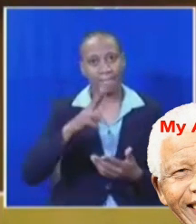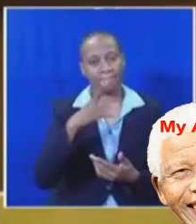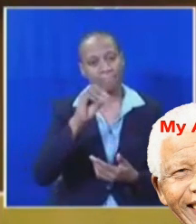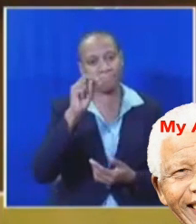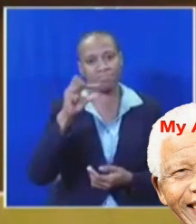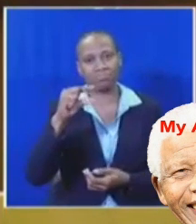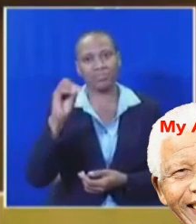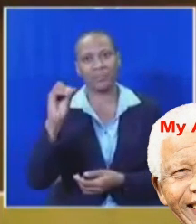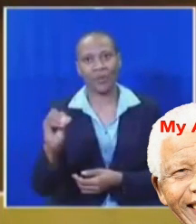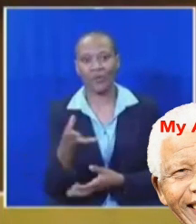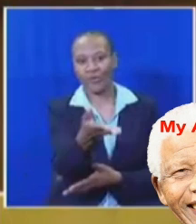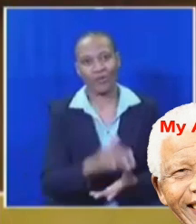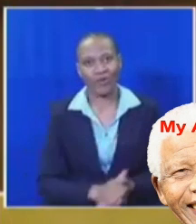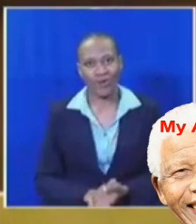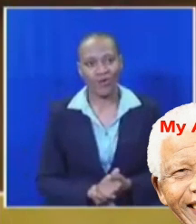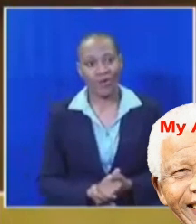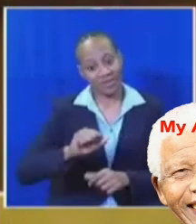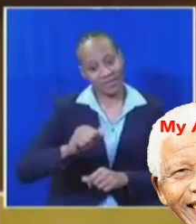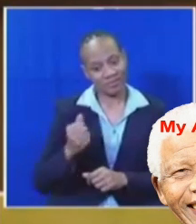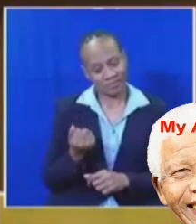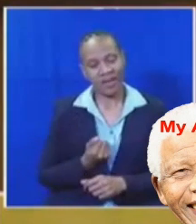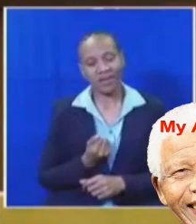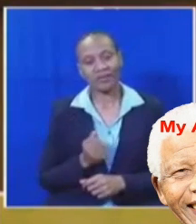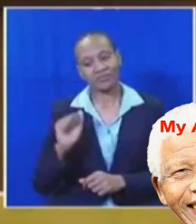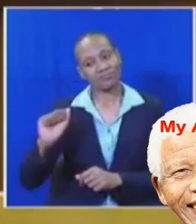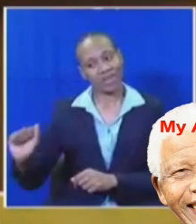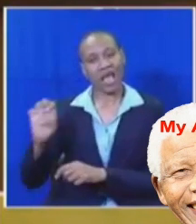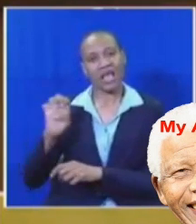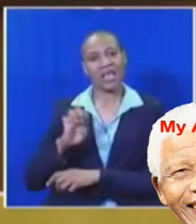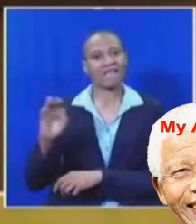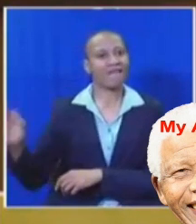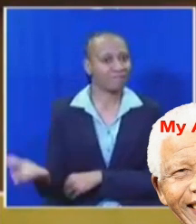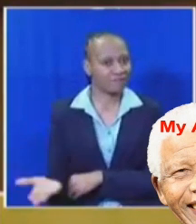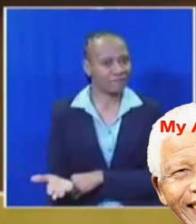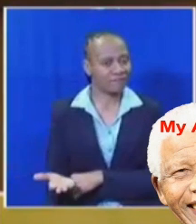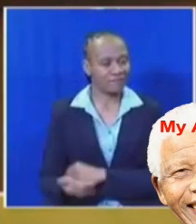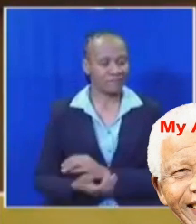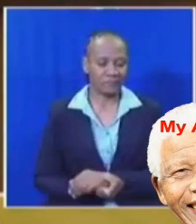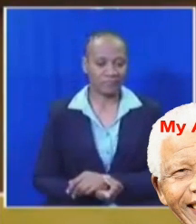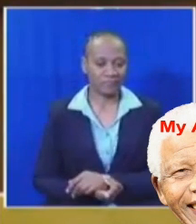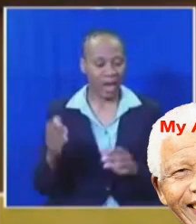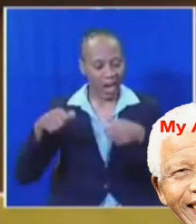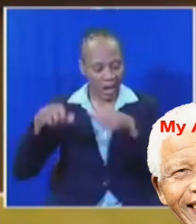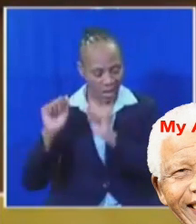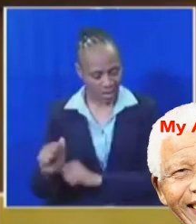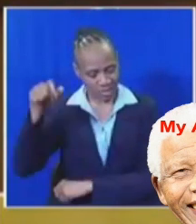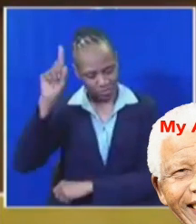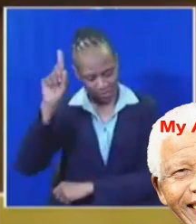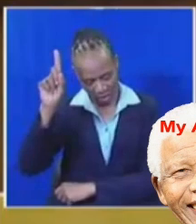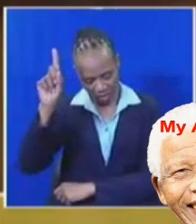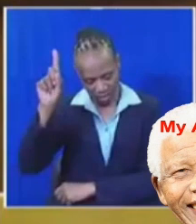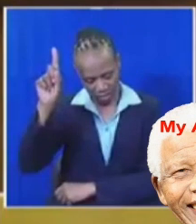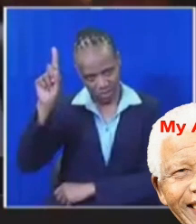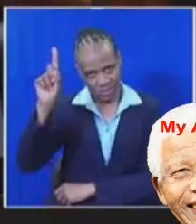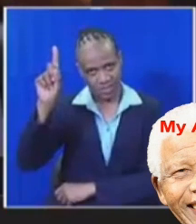Bongo. Umkhwenyana EFF, who was supposed to be here to be the sweep. Honorable member, can Point you of order, withdraw Chair.